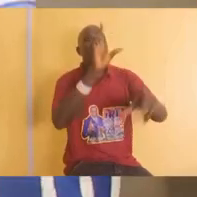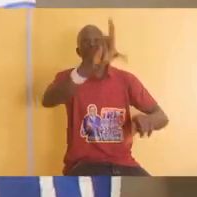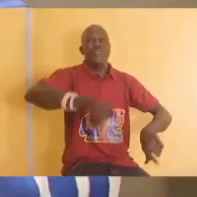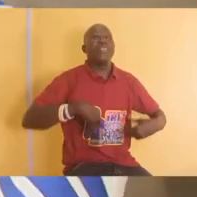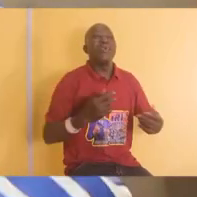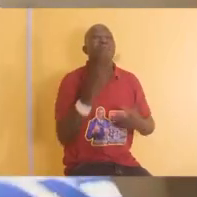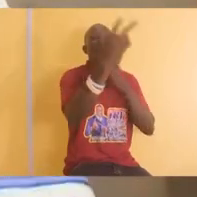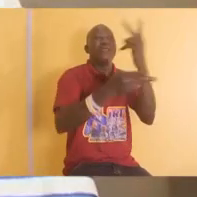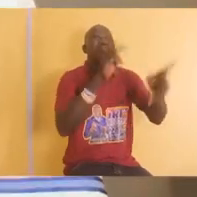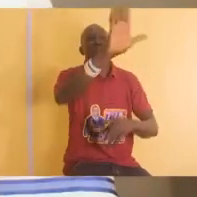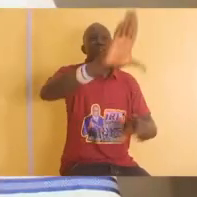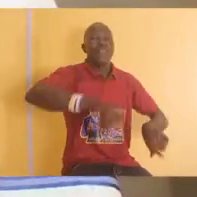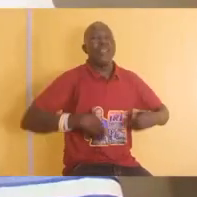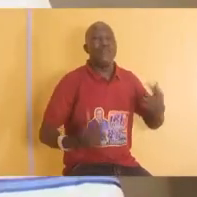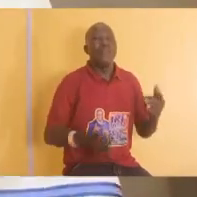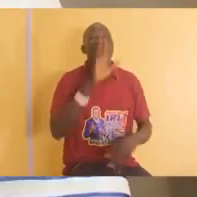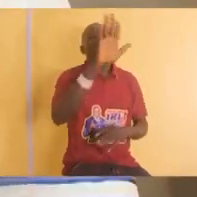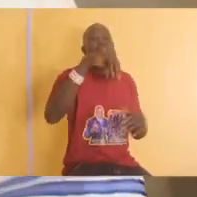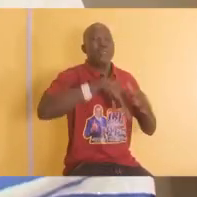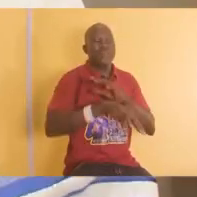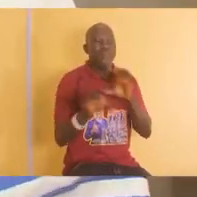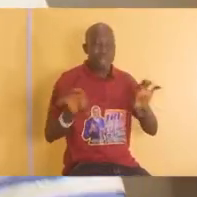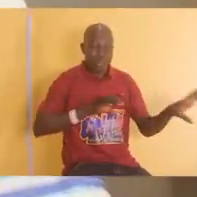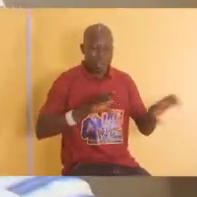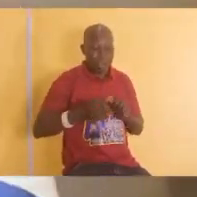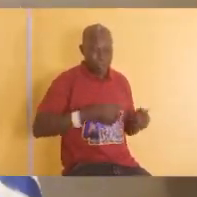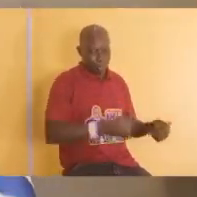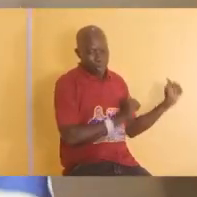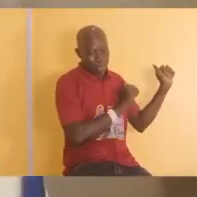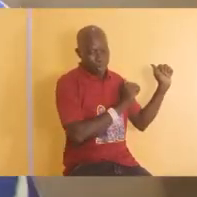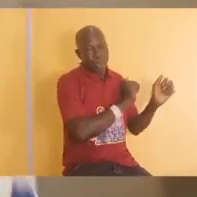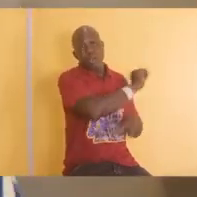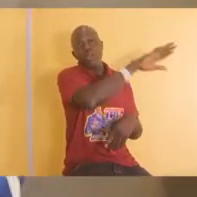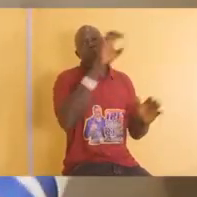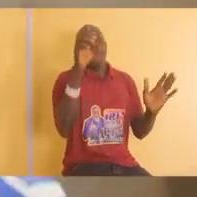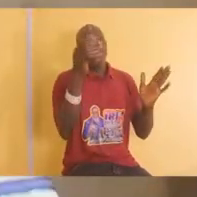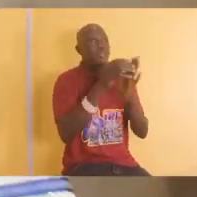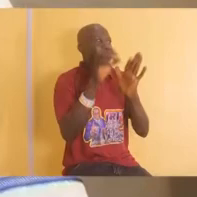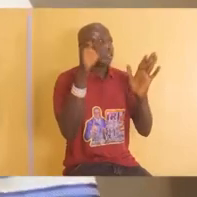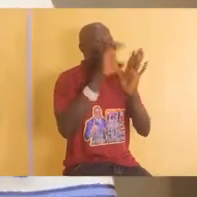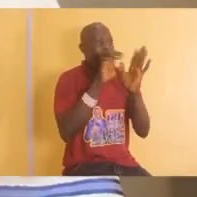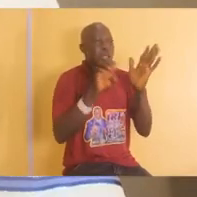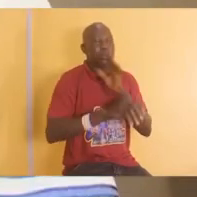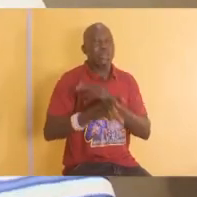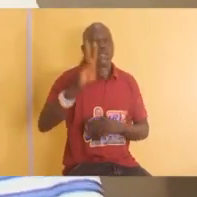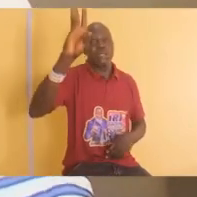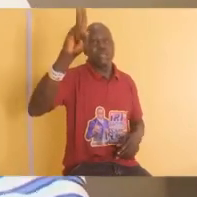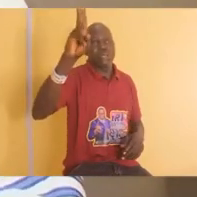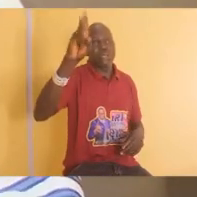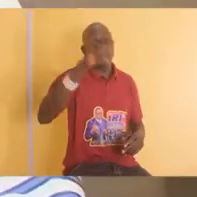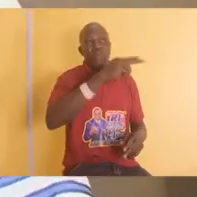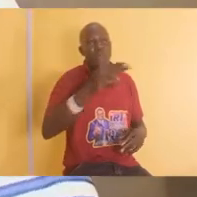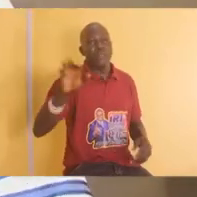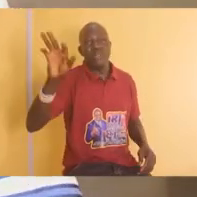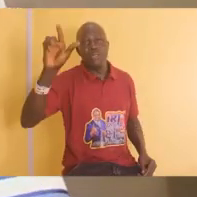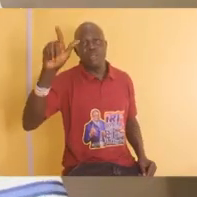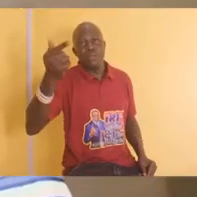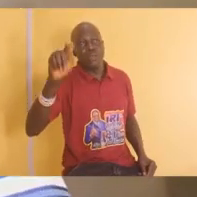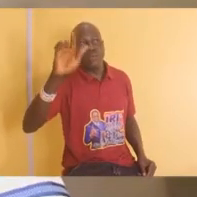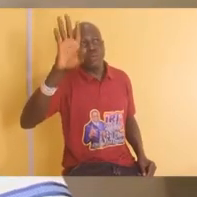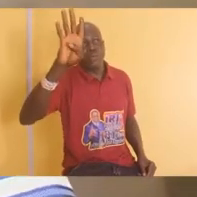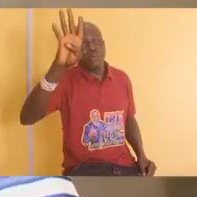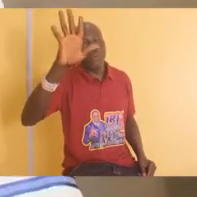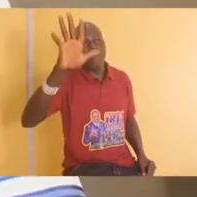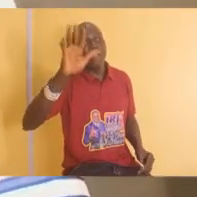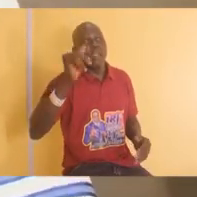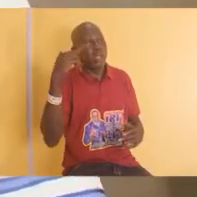wo. Amen. Oma biaye wo. Acts of Apostles, chapter 16, verse 25.